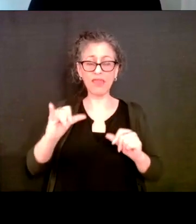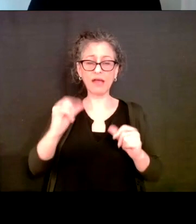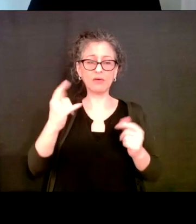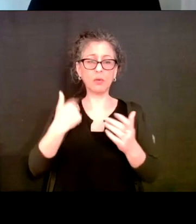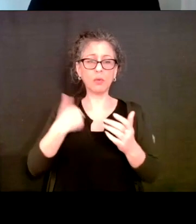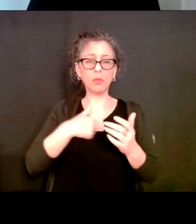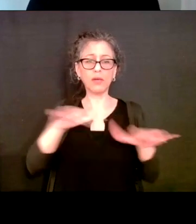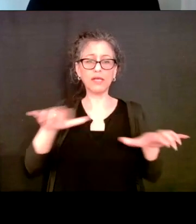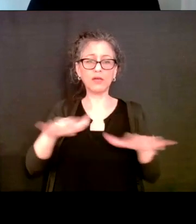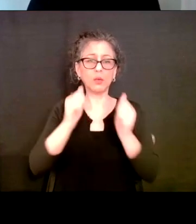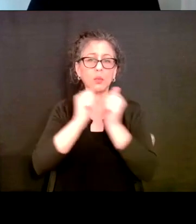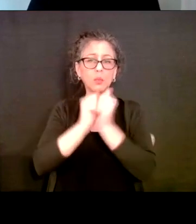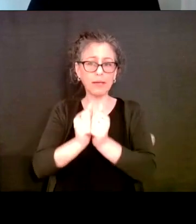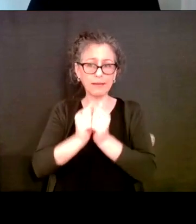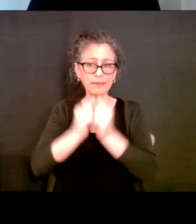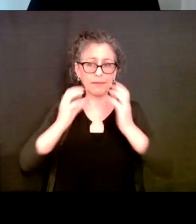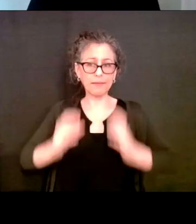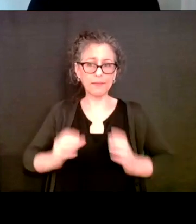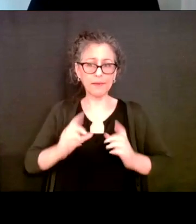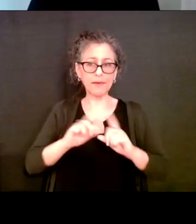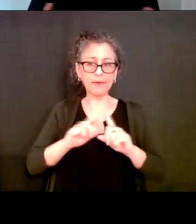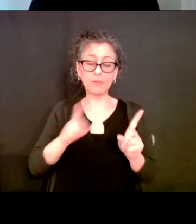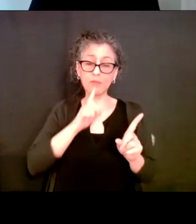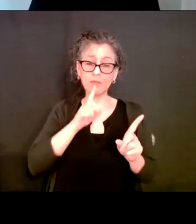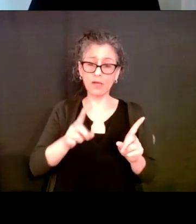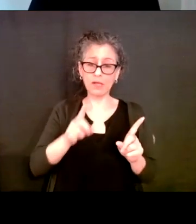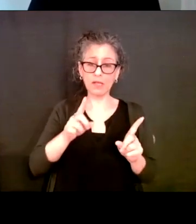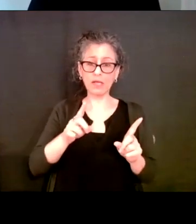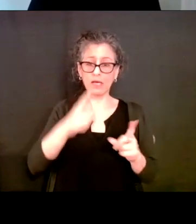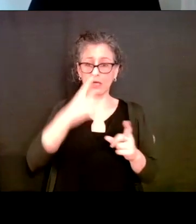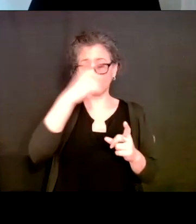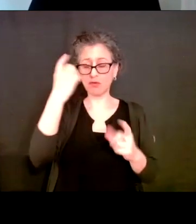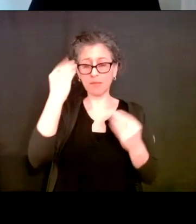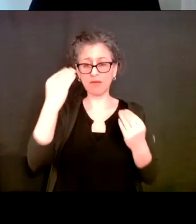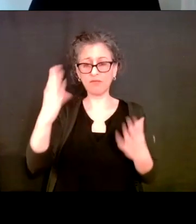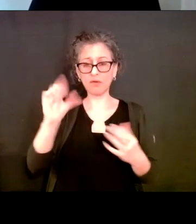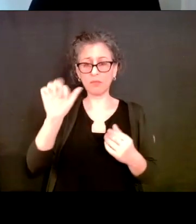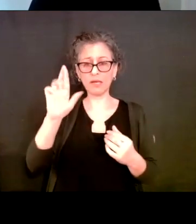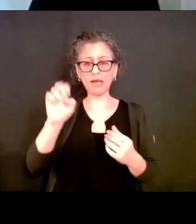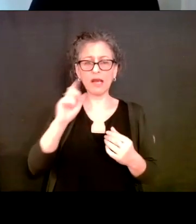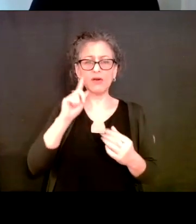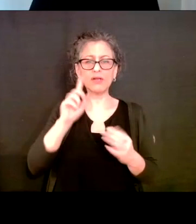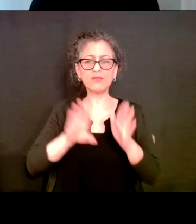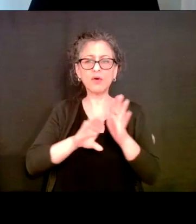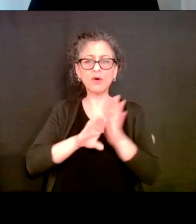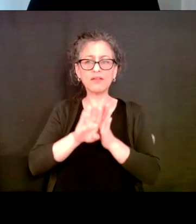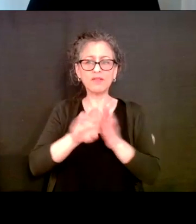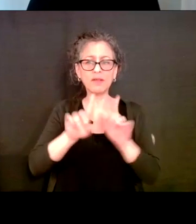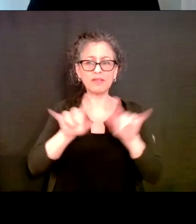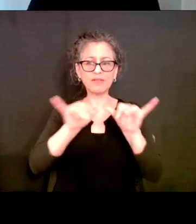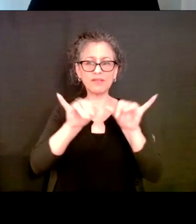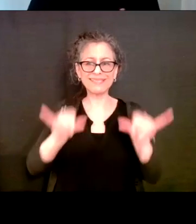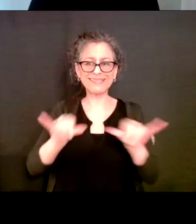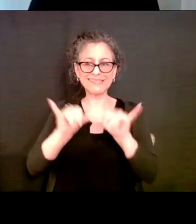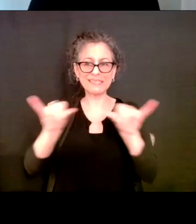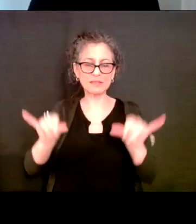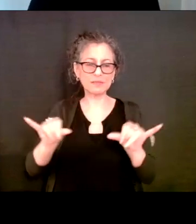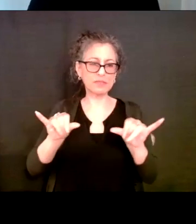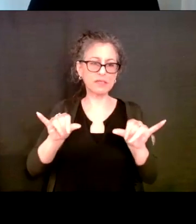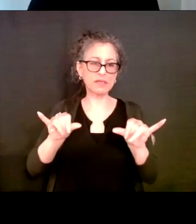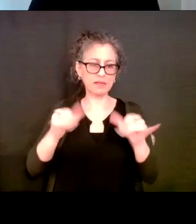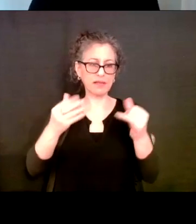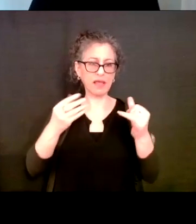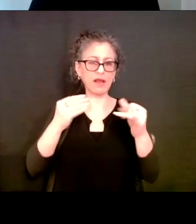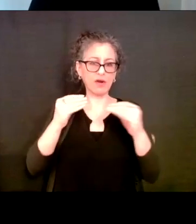with clients, but the fact of the matter is trauma-informed care is around developing systems that are guided and infused